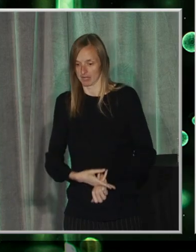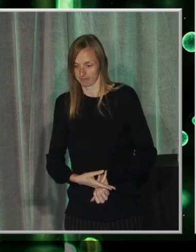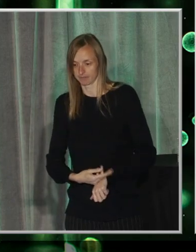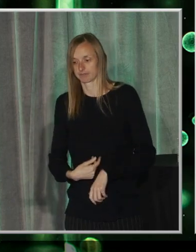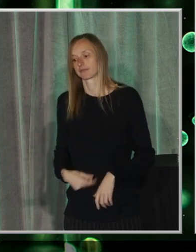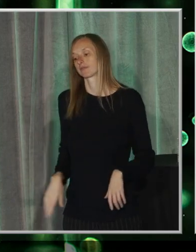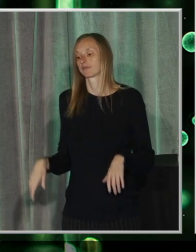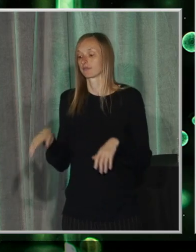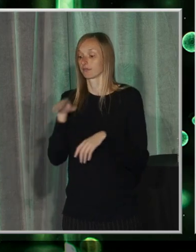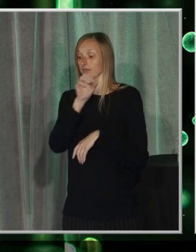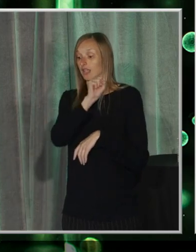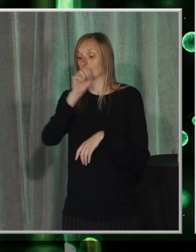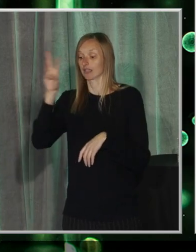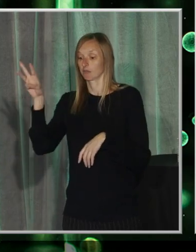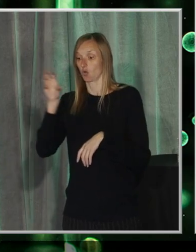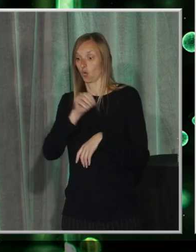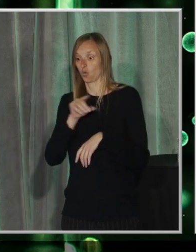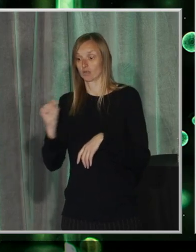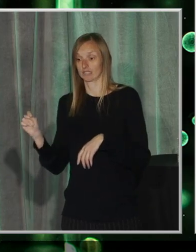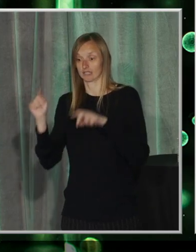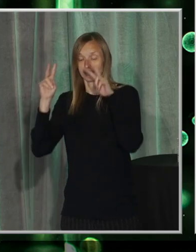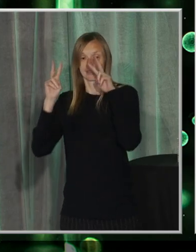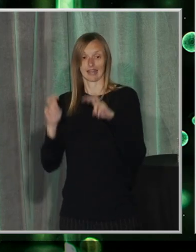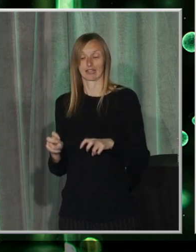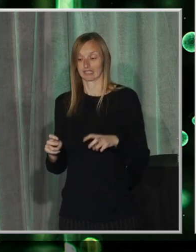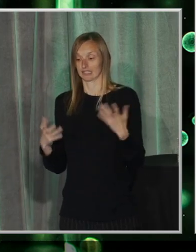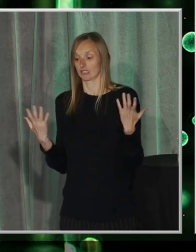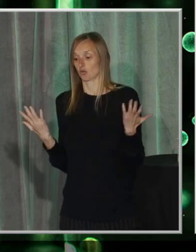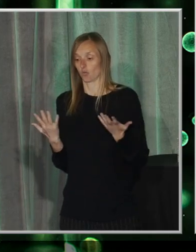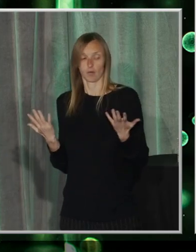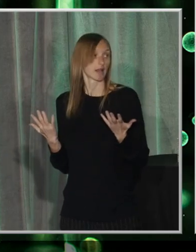the SWOT analysis to the right,